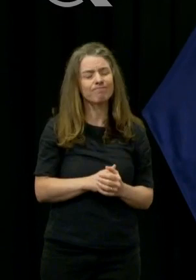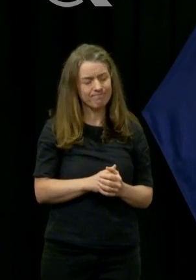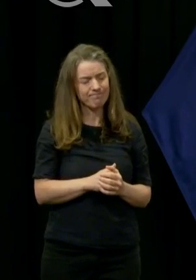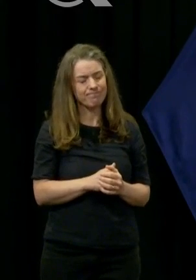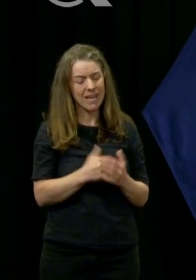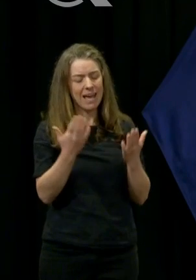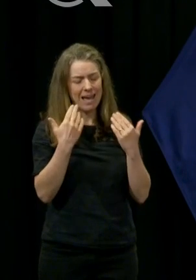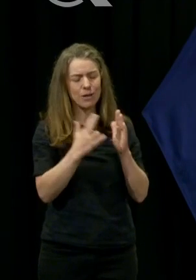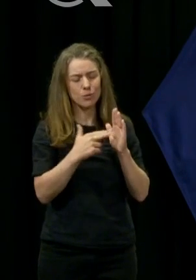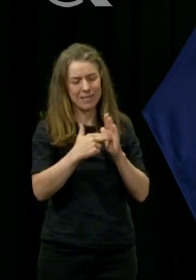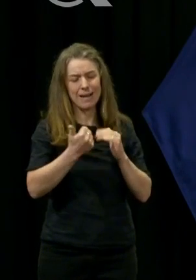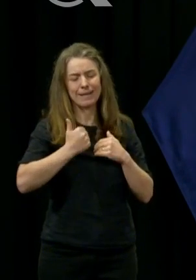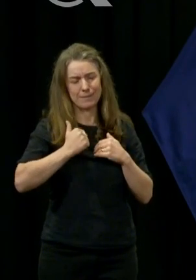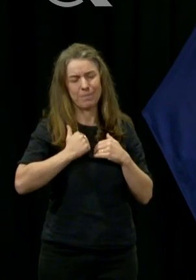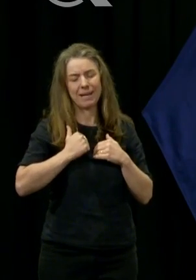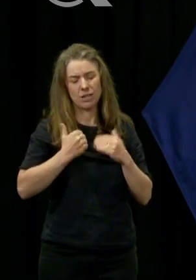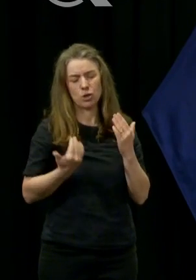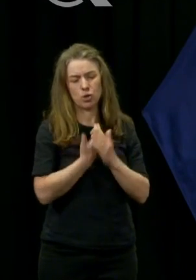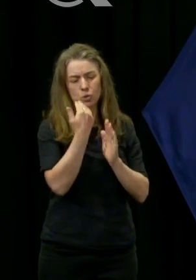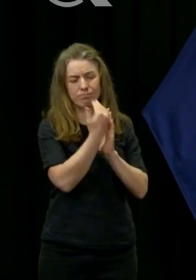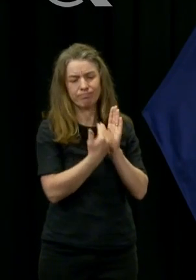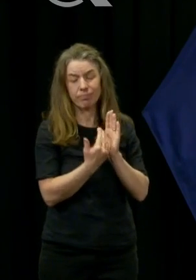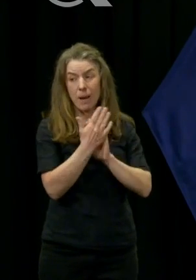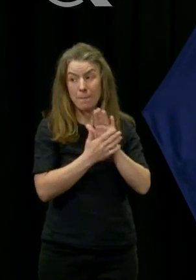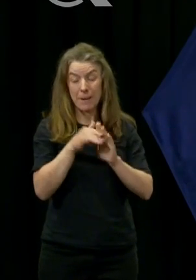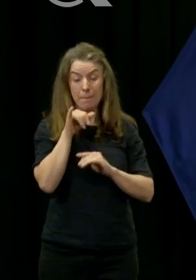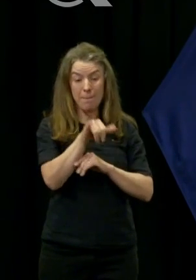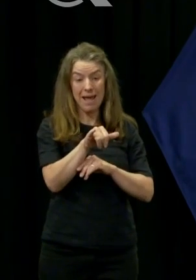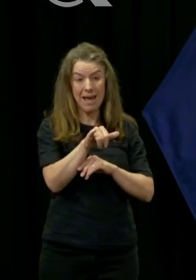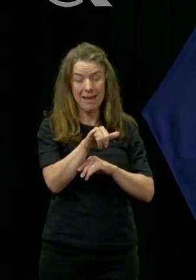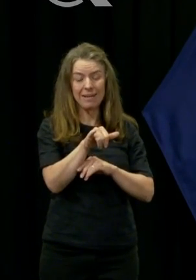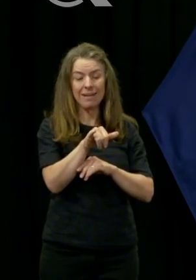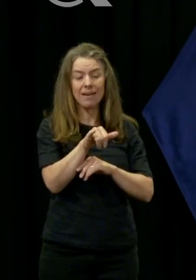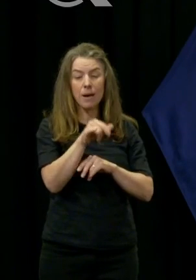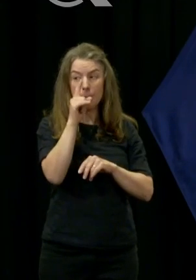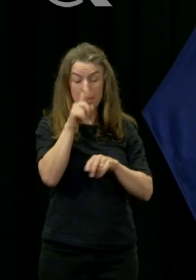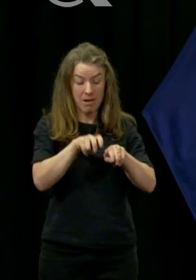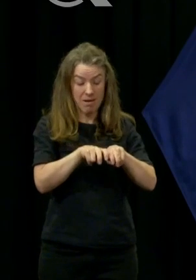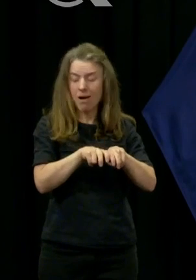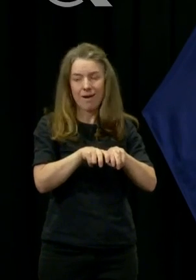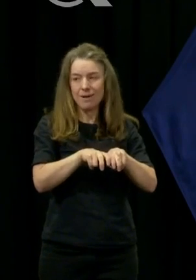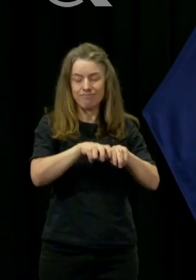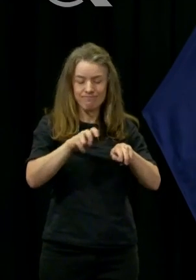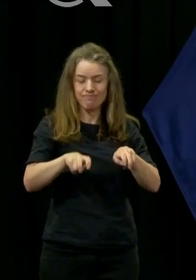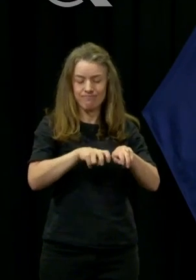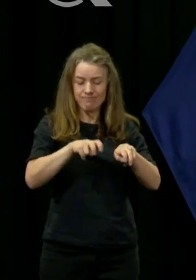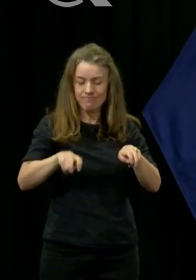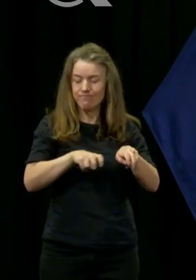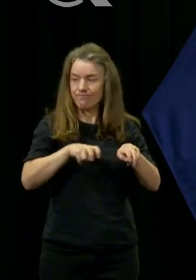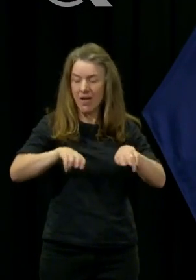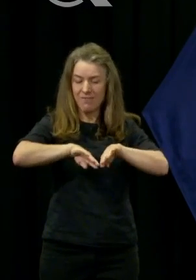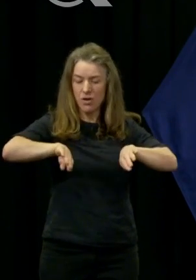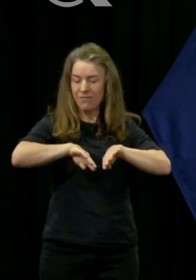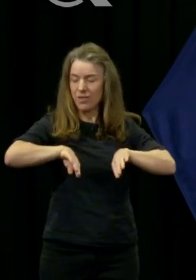these requirements. So what they're doing with their seating arrangements is to build physical distancing into their ticketing and